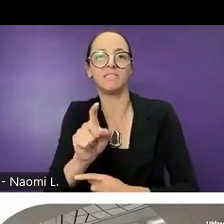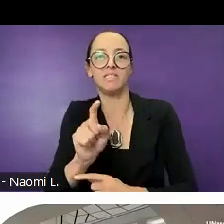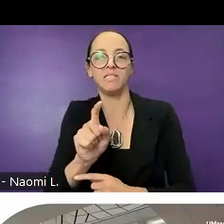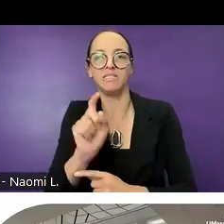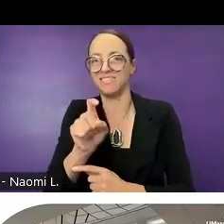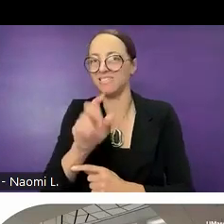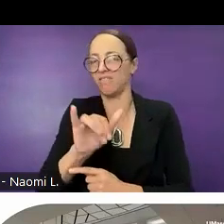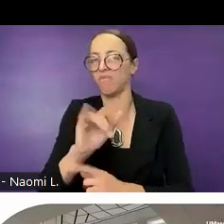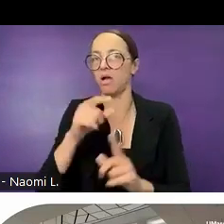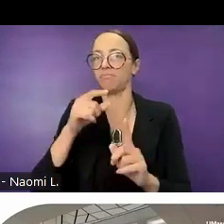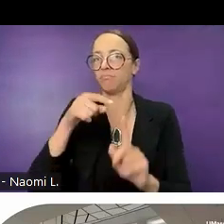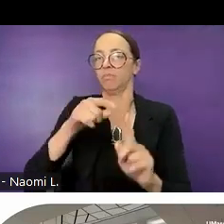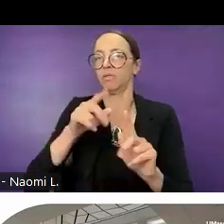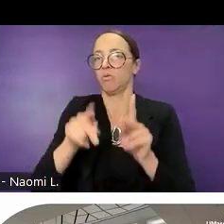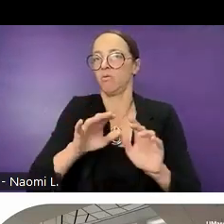Just for expectation setting,